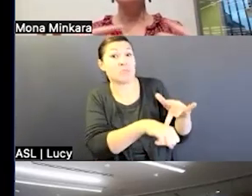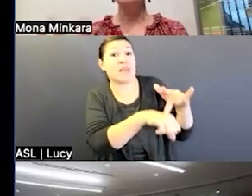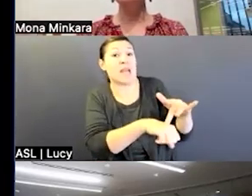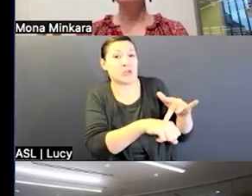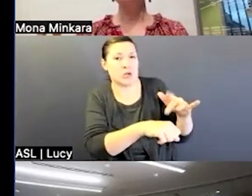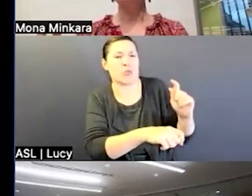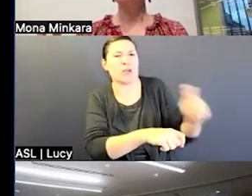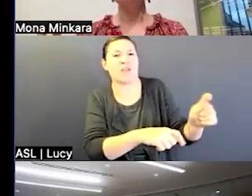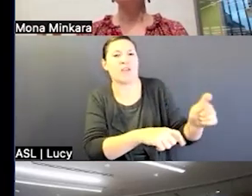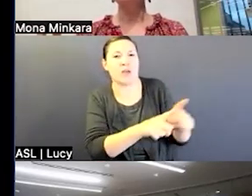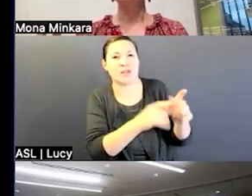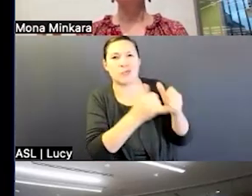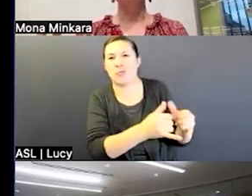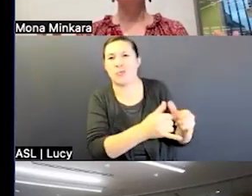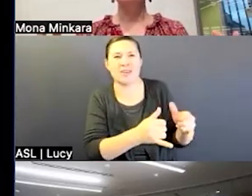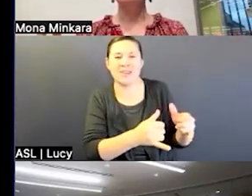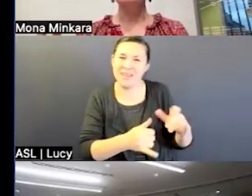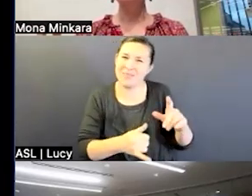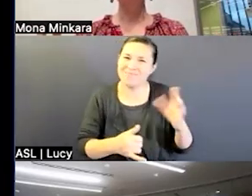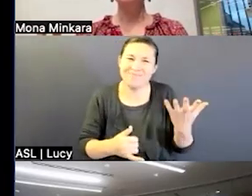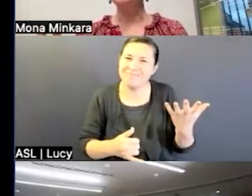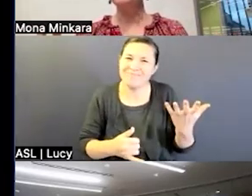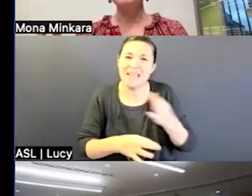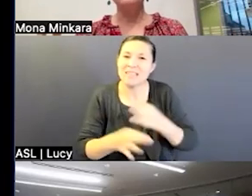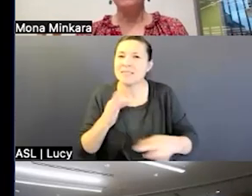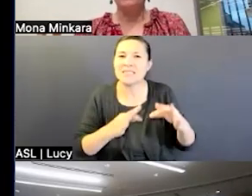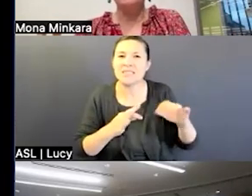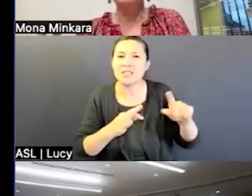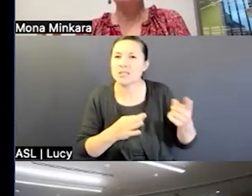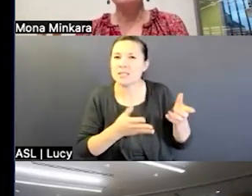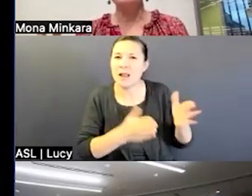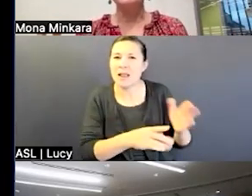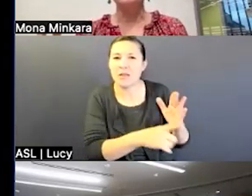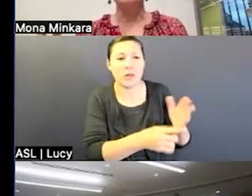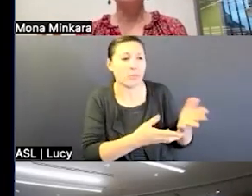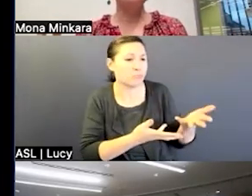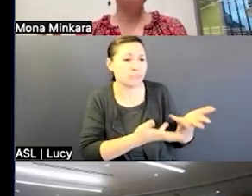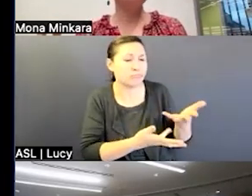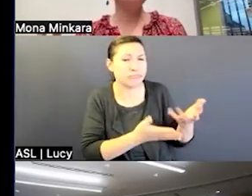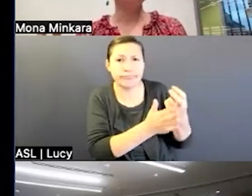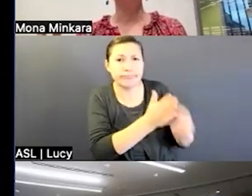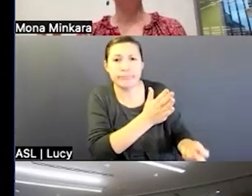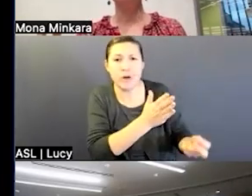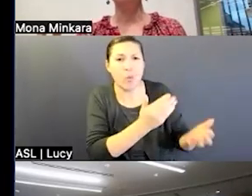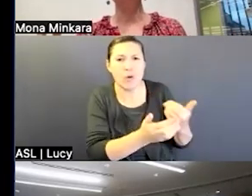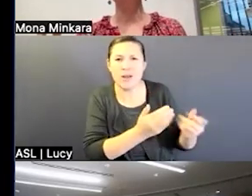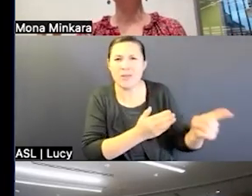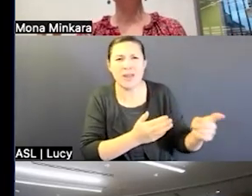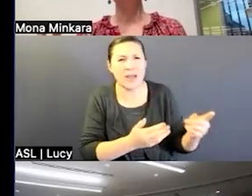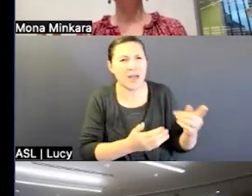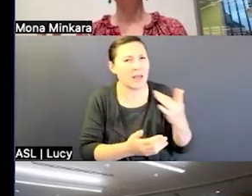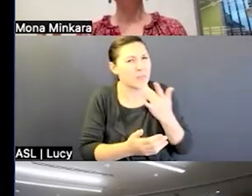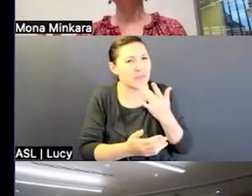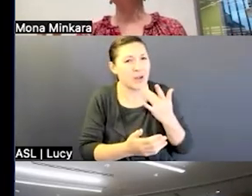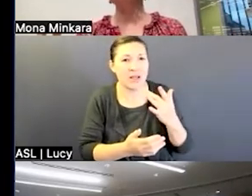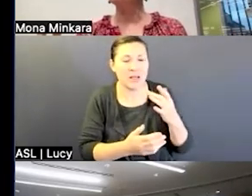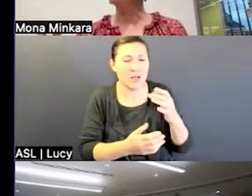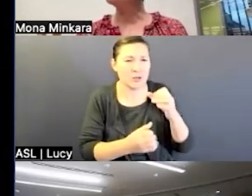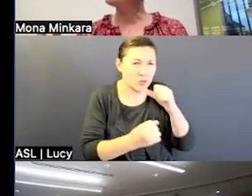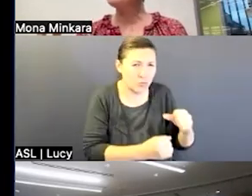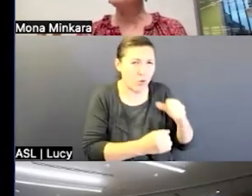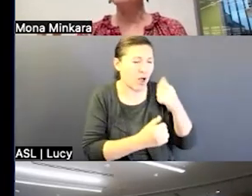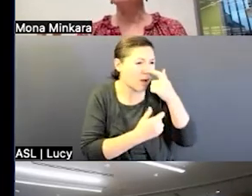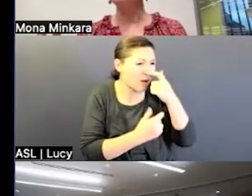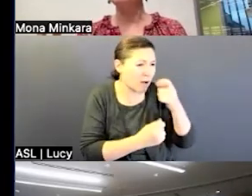Whereas if you just let the person engage in whatever is their really strong interest, then they will